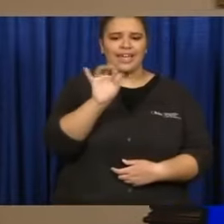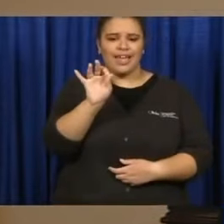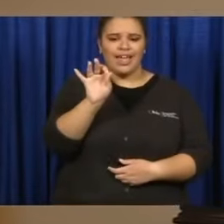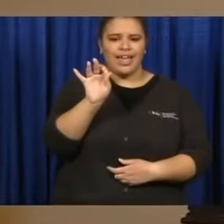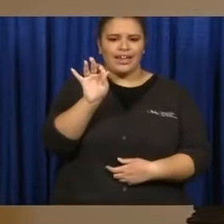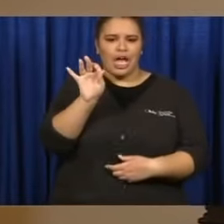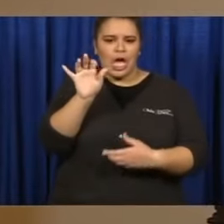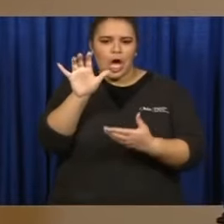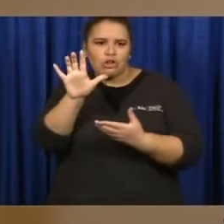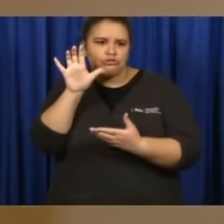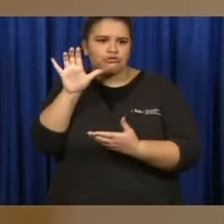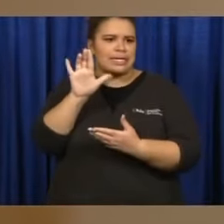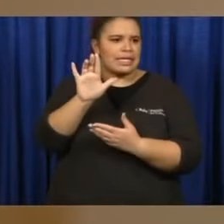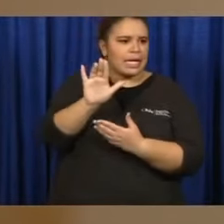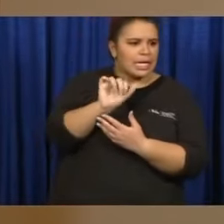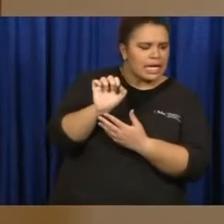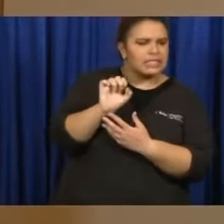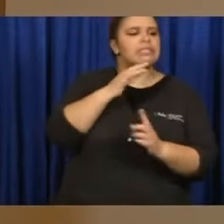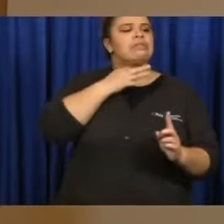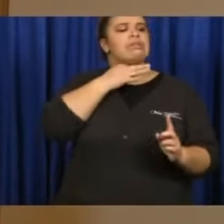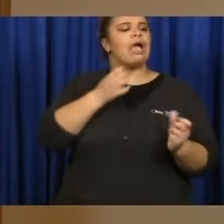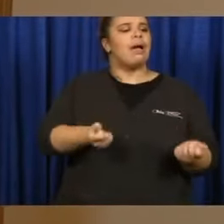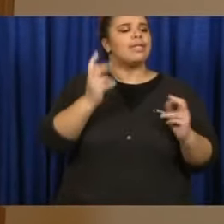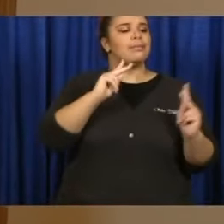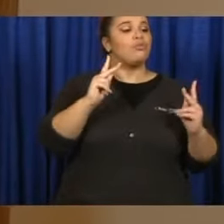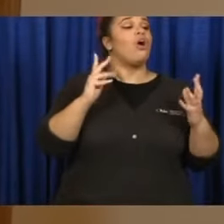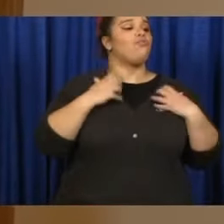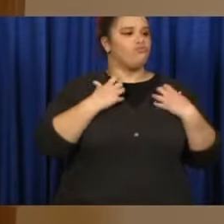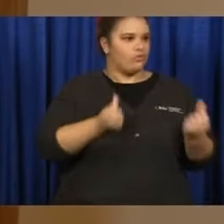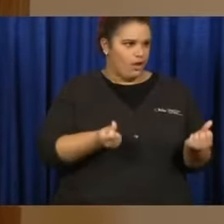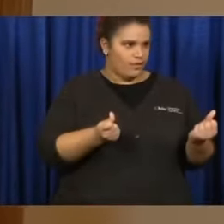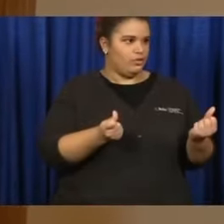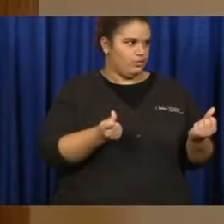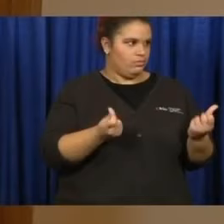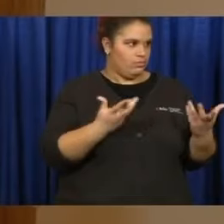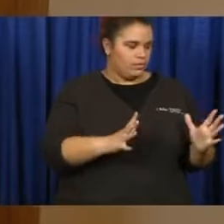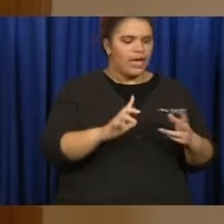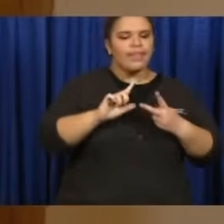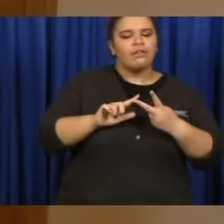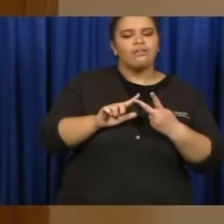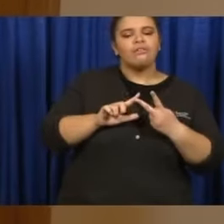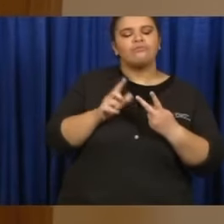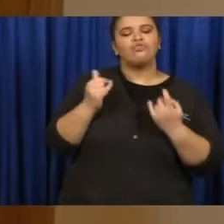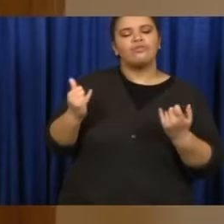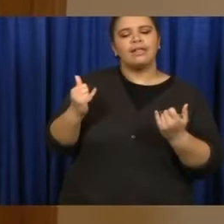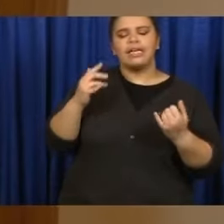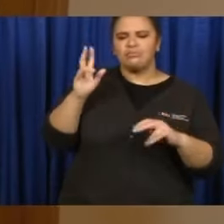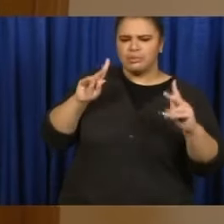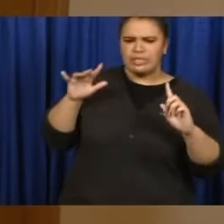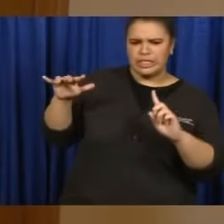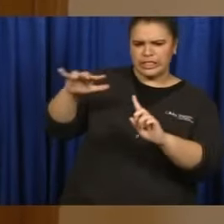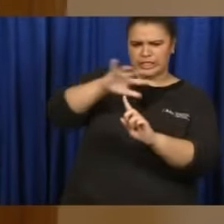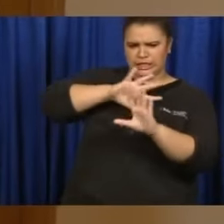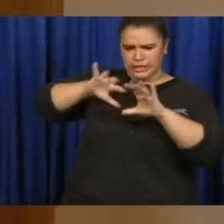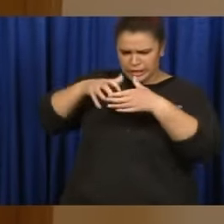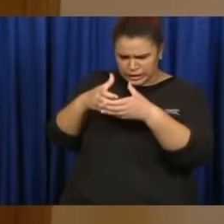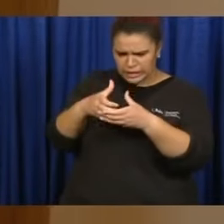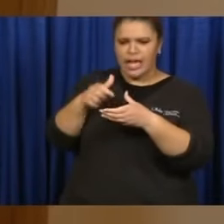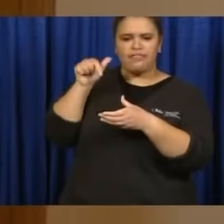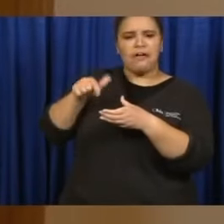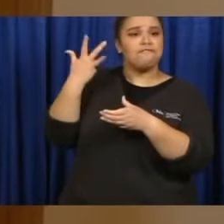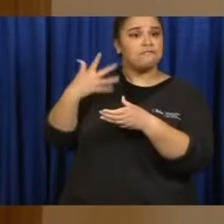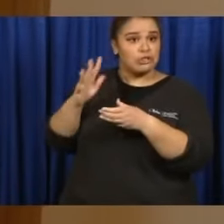on how many of them have actually recovered? And what's your current estimate of the population that has